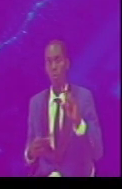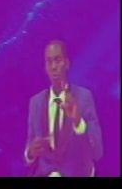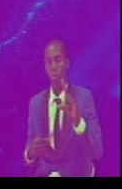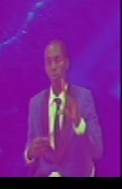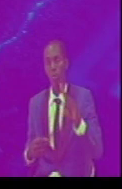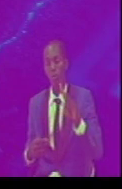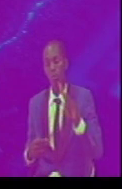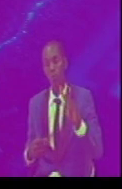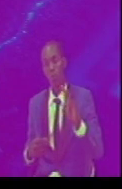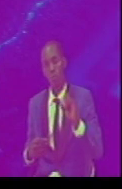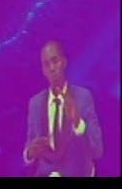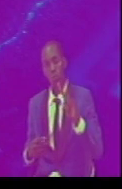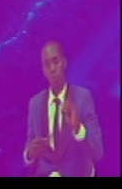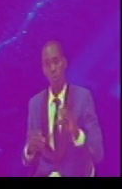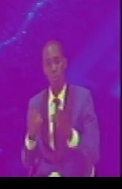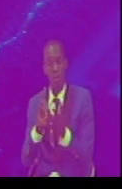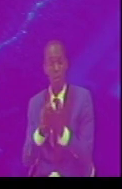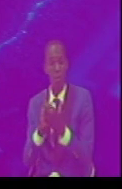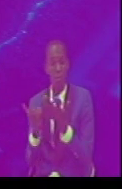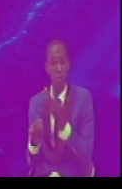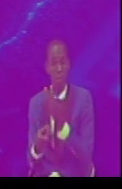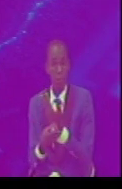2019, breaking 2020 December.